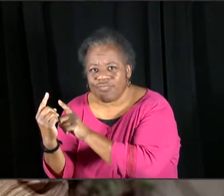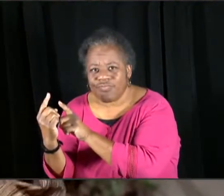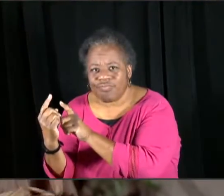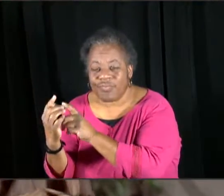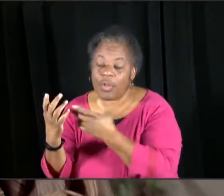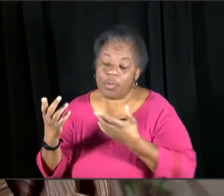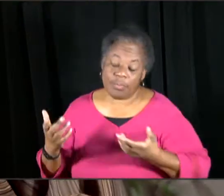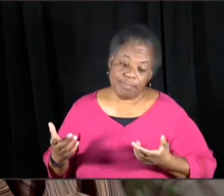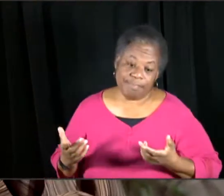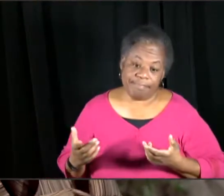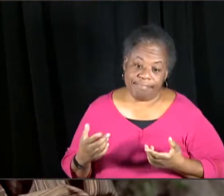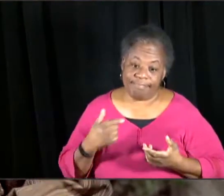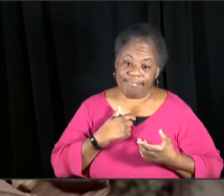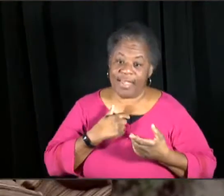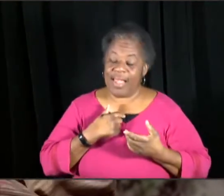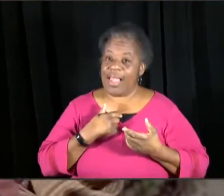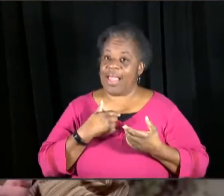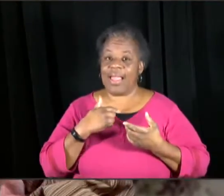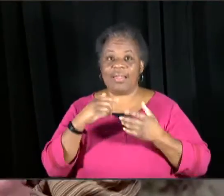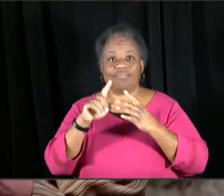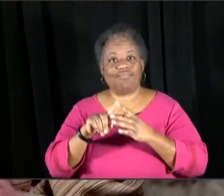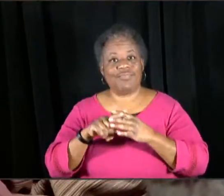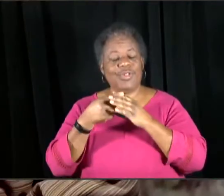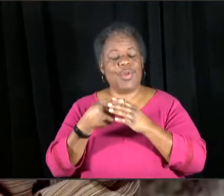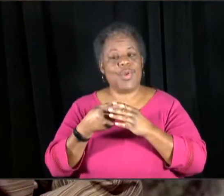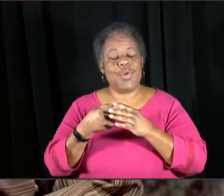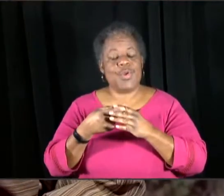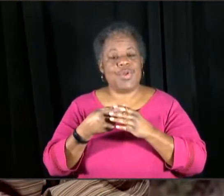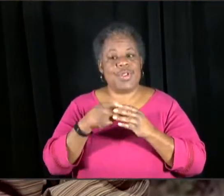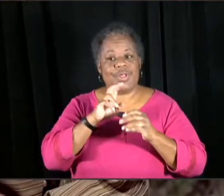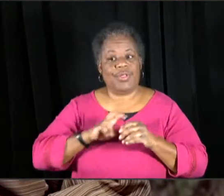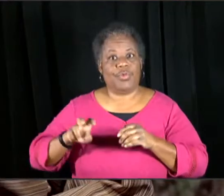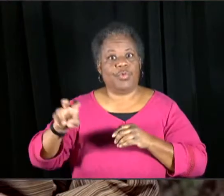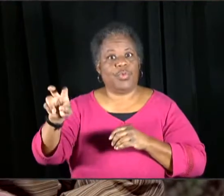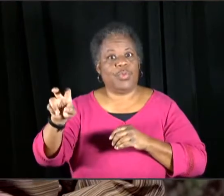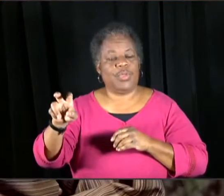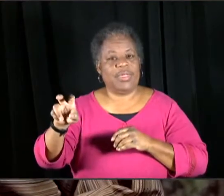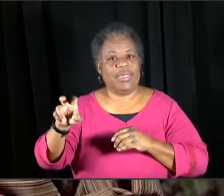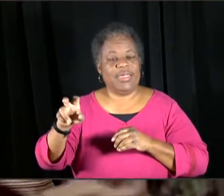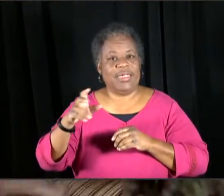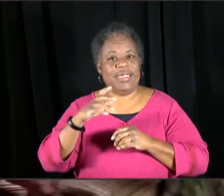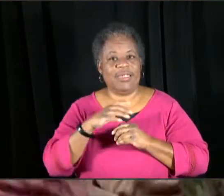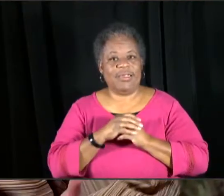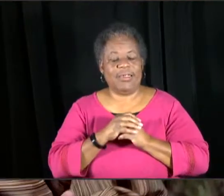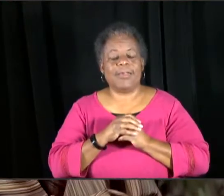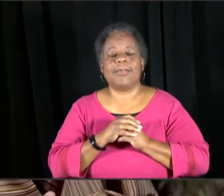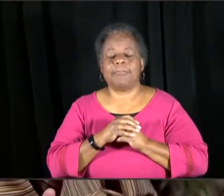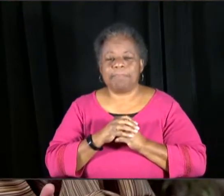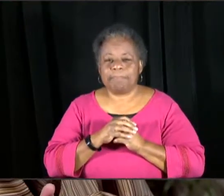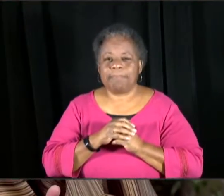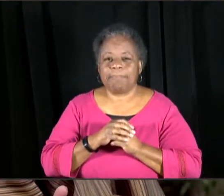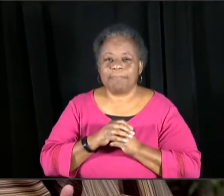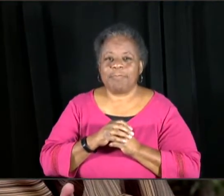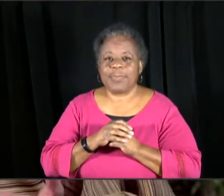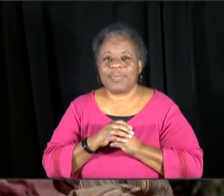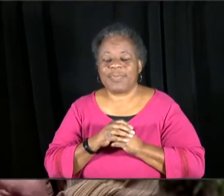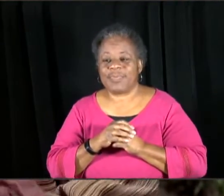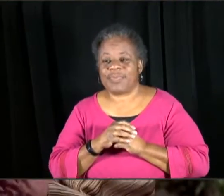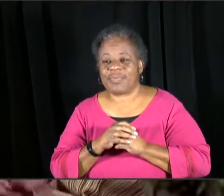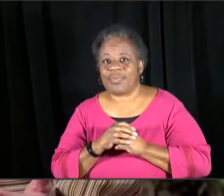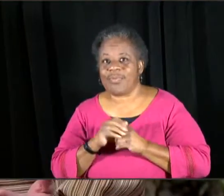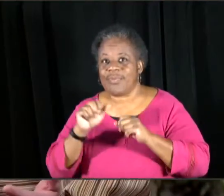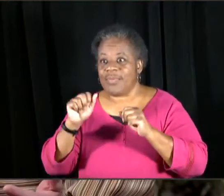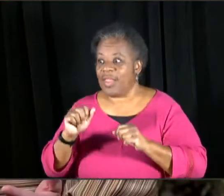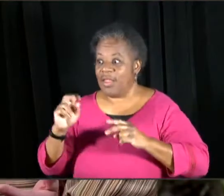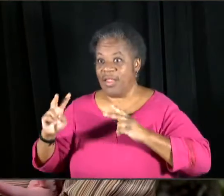So I set out with a mixture of caution and urgency. And through some connections, I was able to